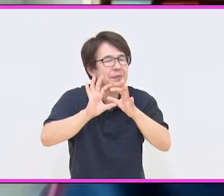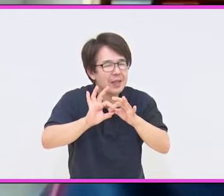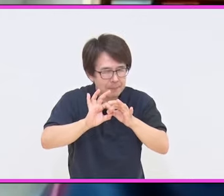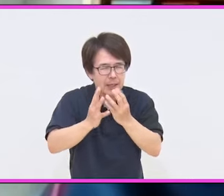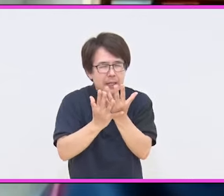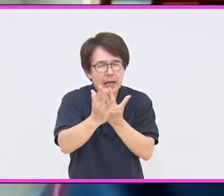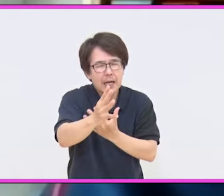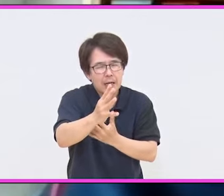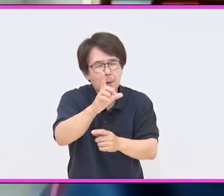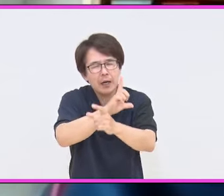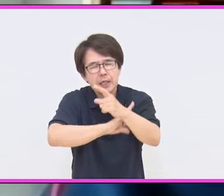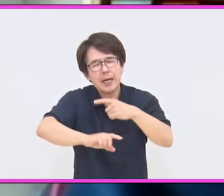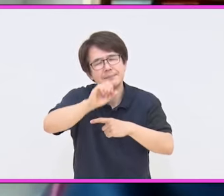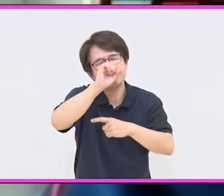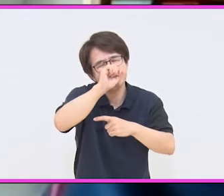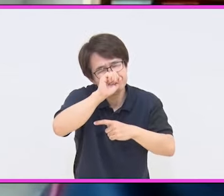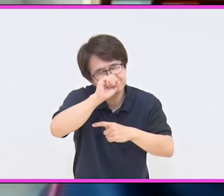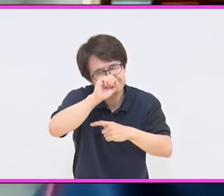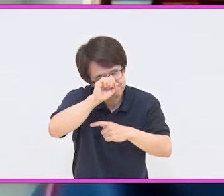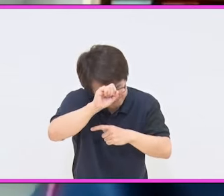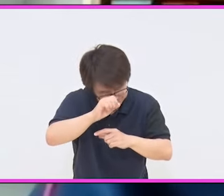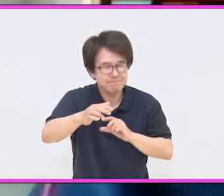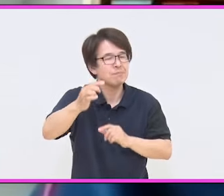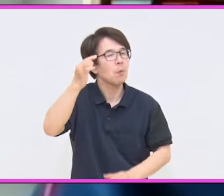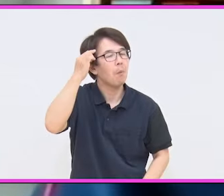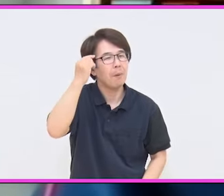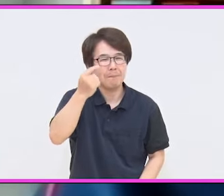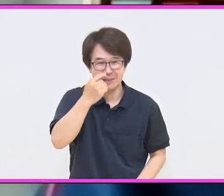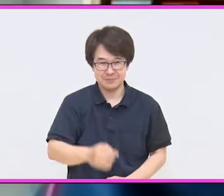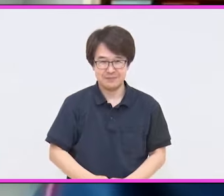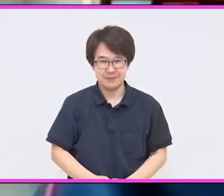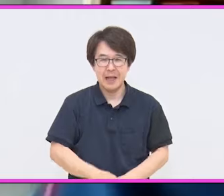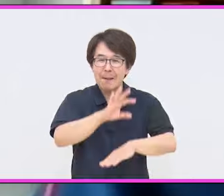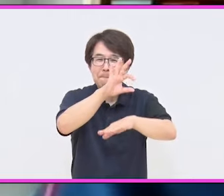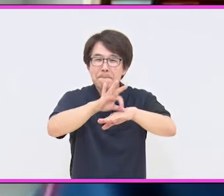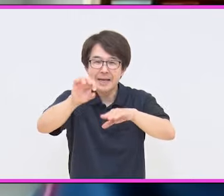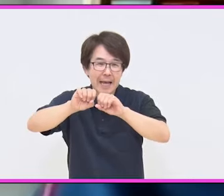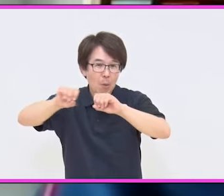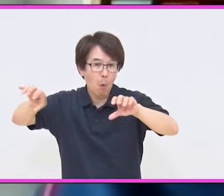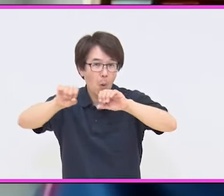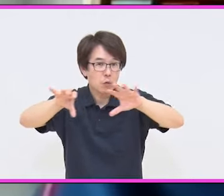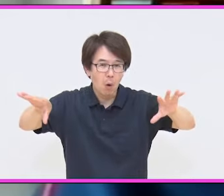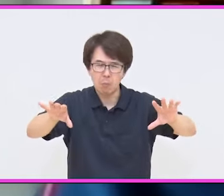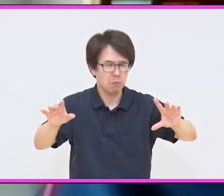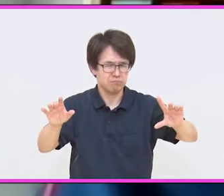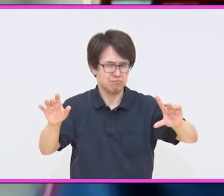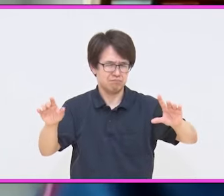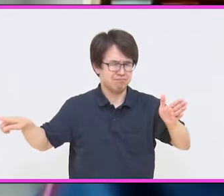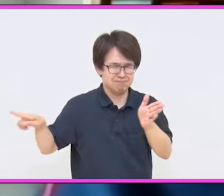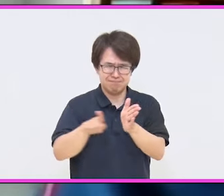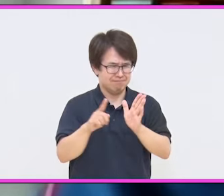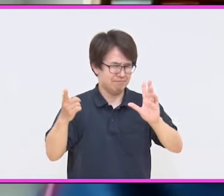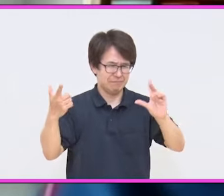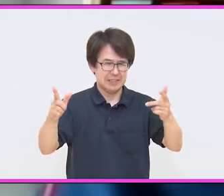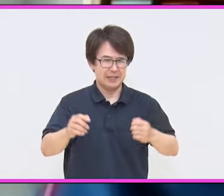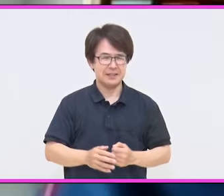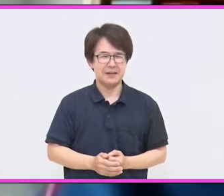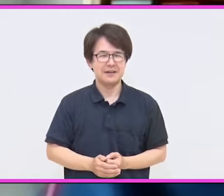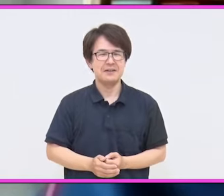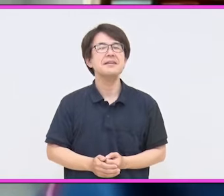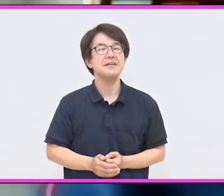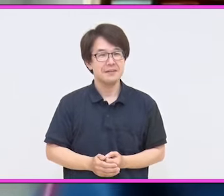made it a better games. The media coverage was very different as well. And I